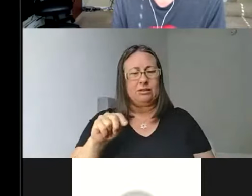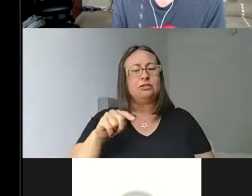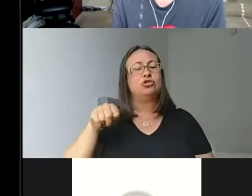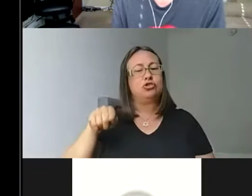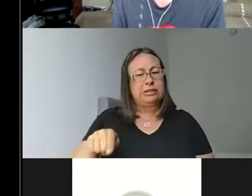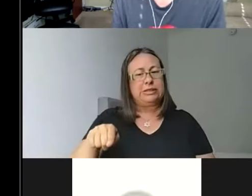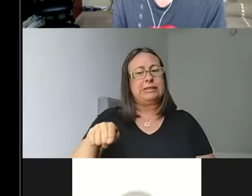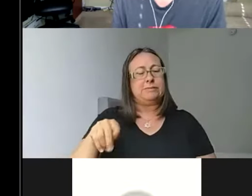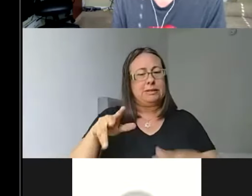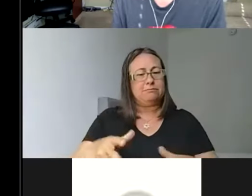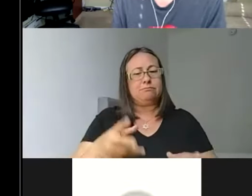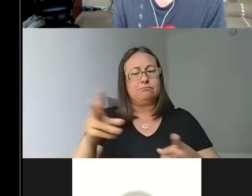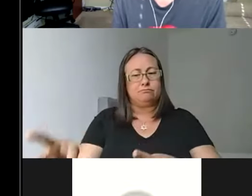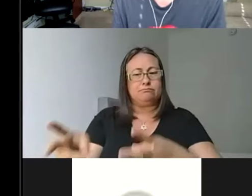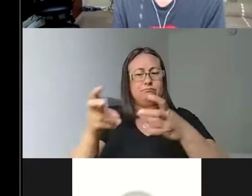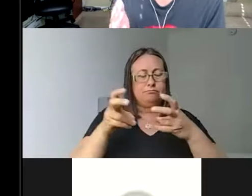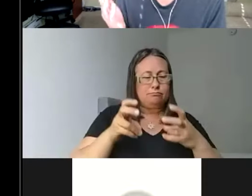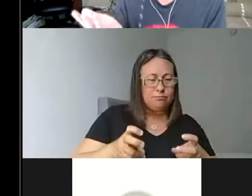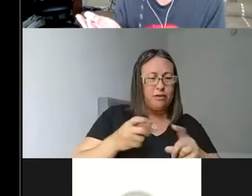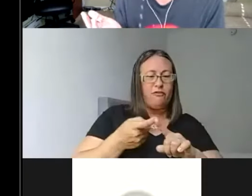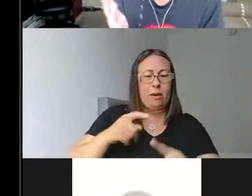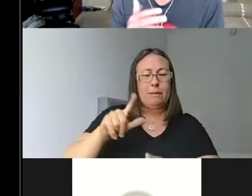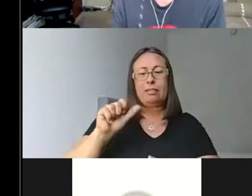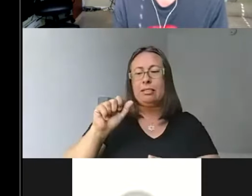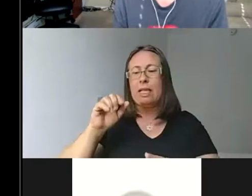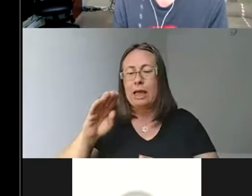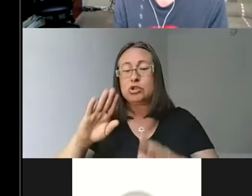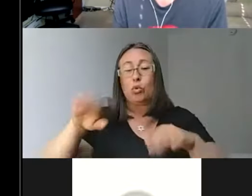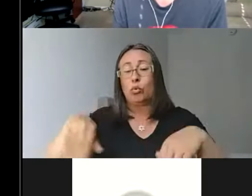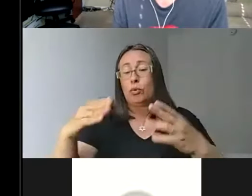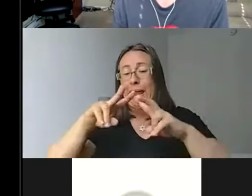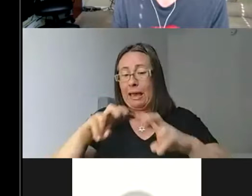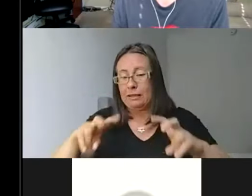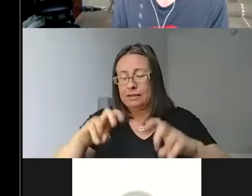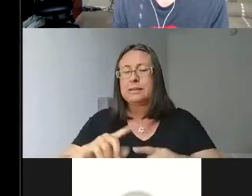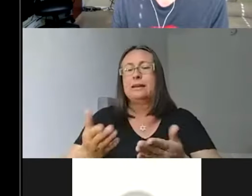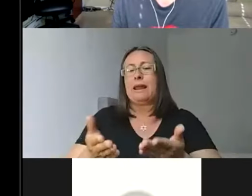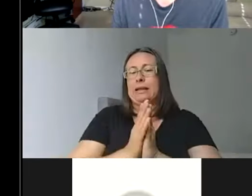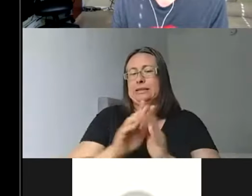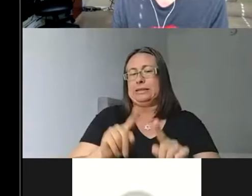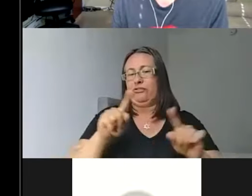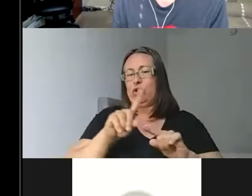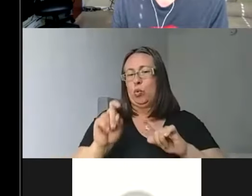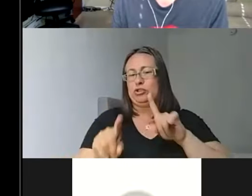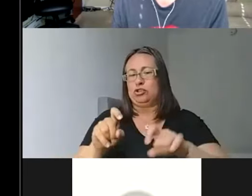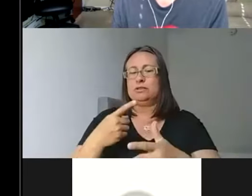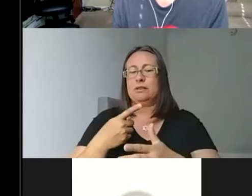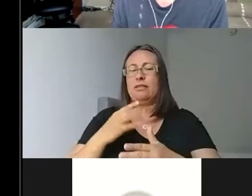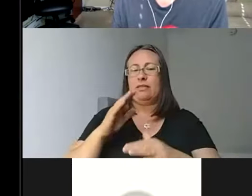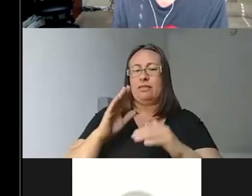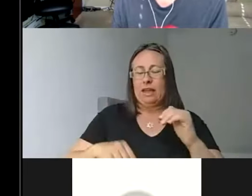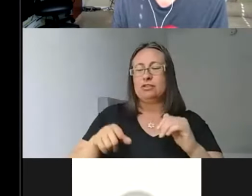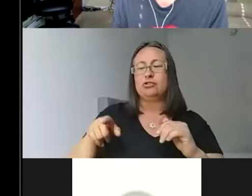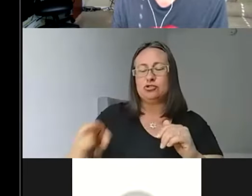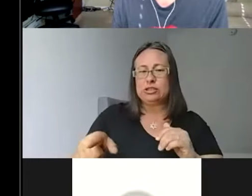labs that are published and reanalyzing them and asking different questions than what they were asking. And so she gets these cool